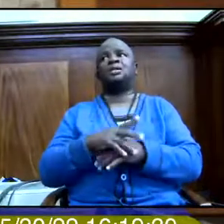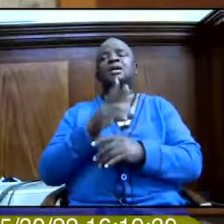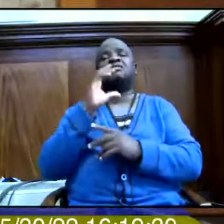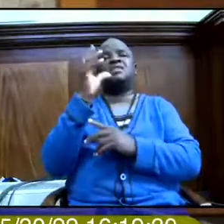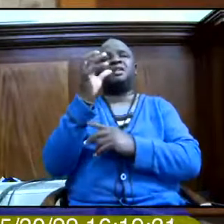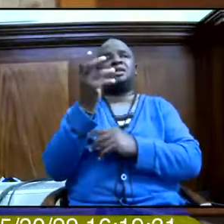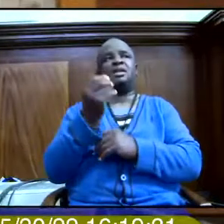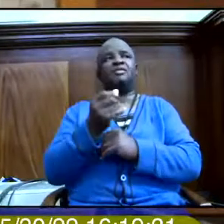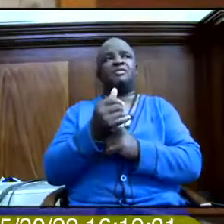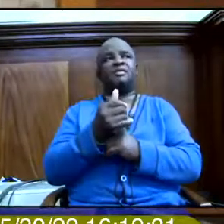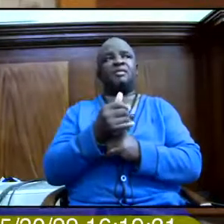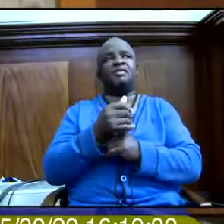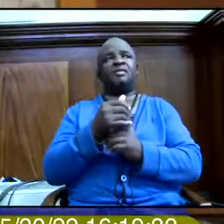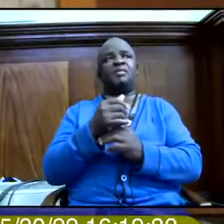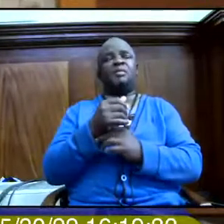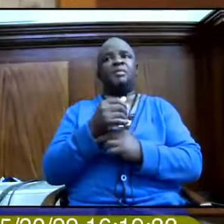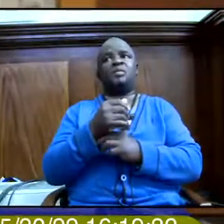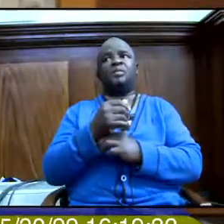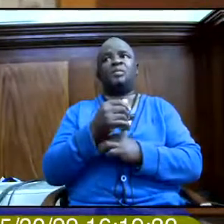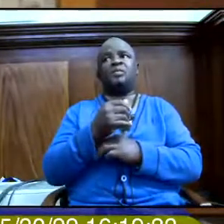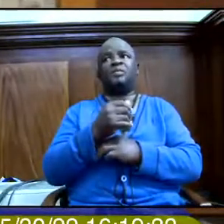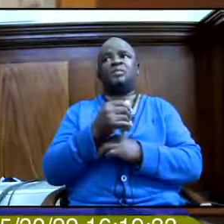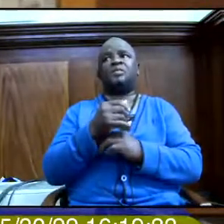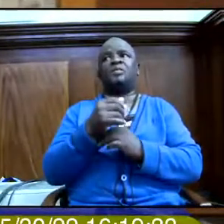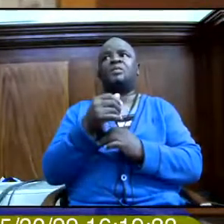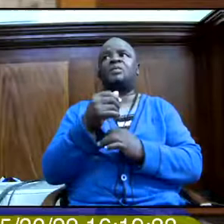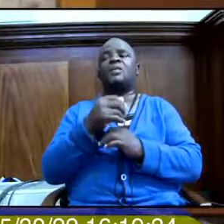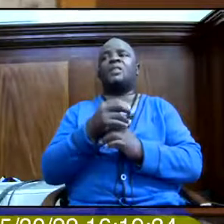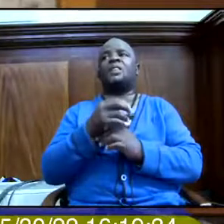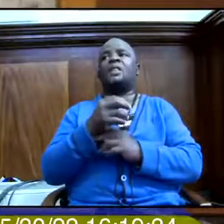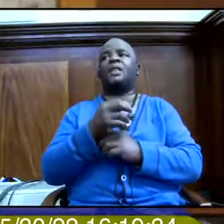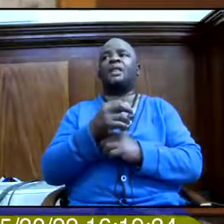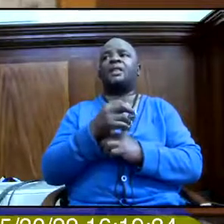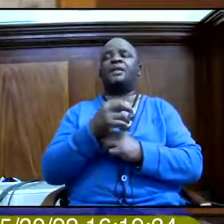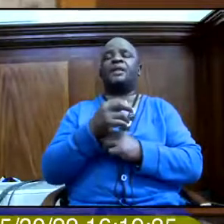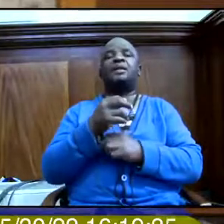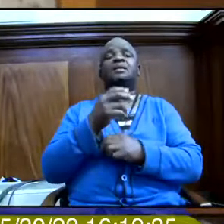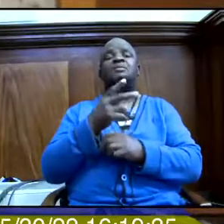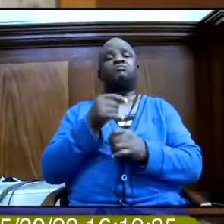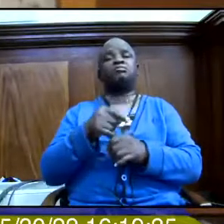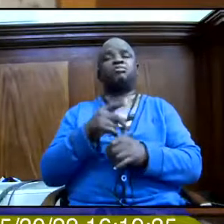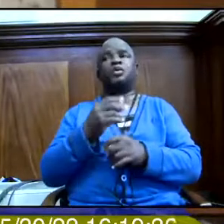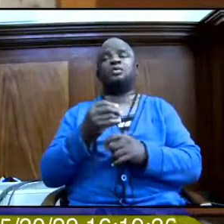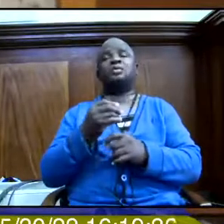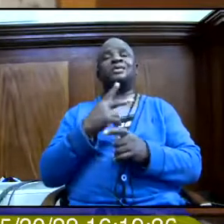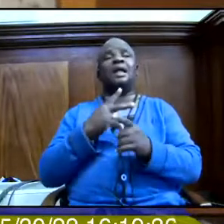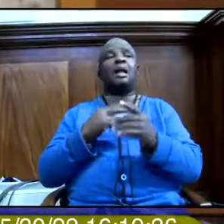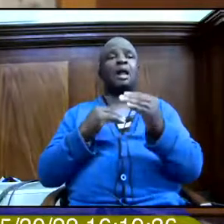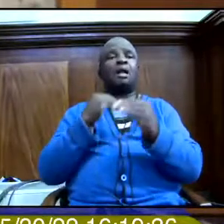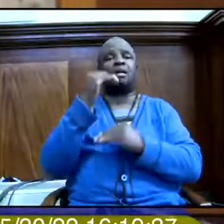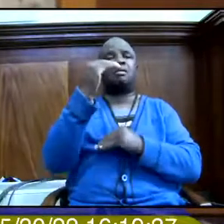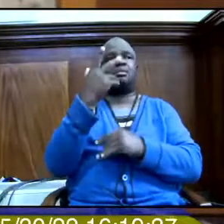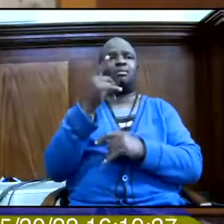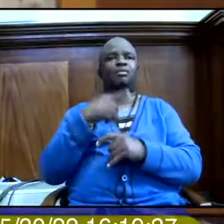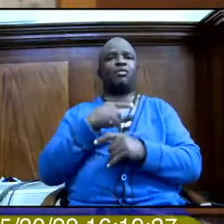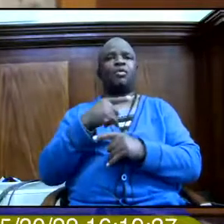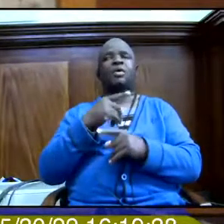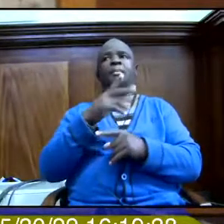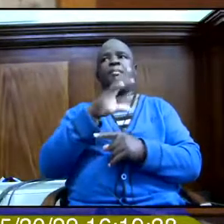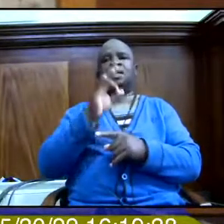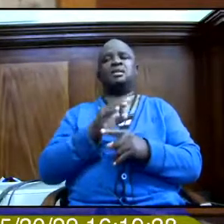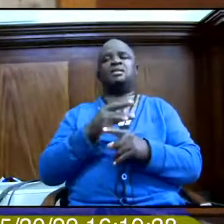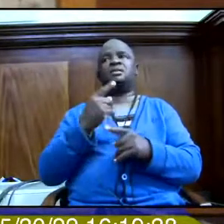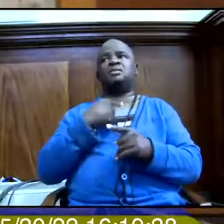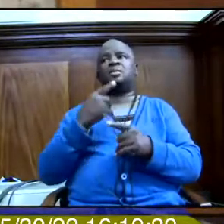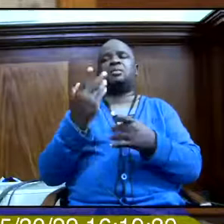state it's one of the provinces that is above with unemployment it's